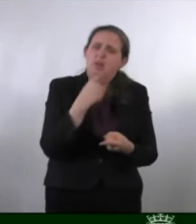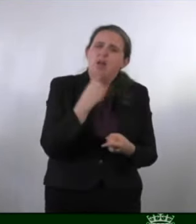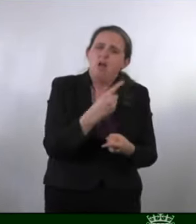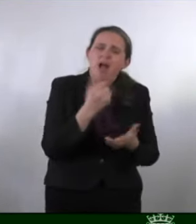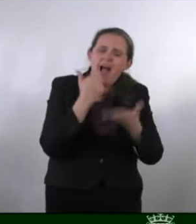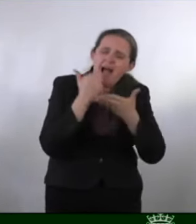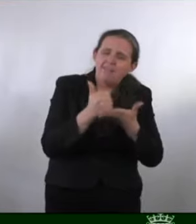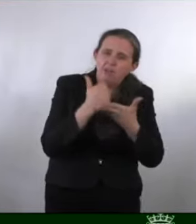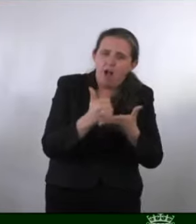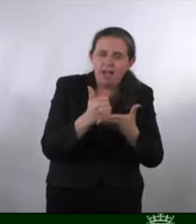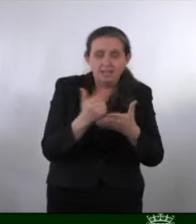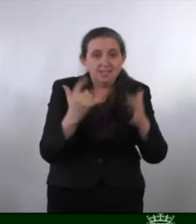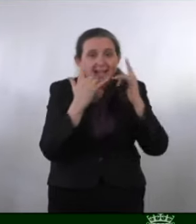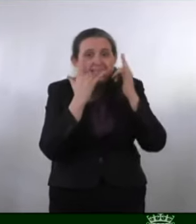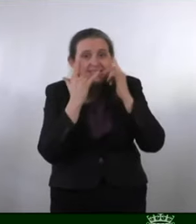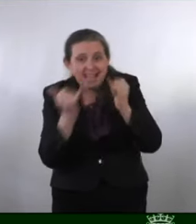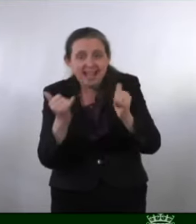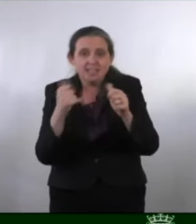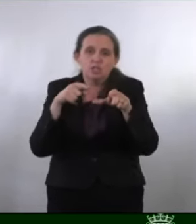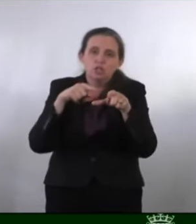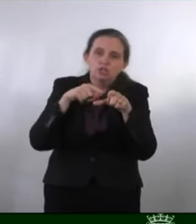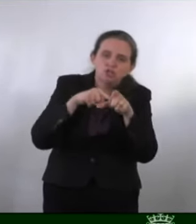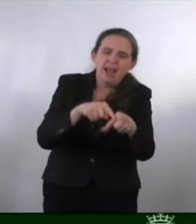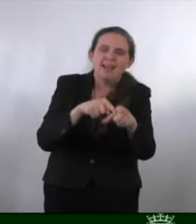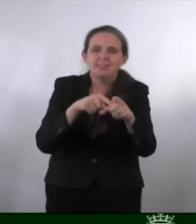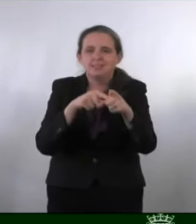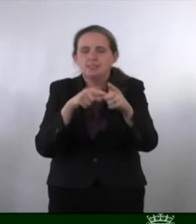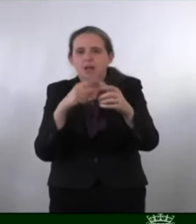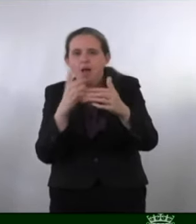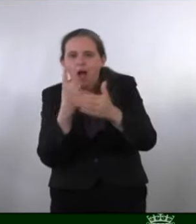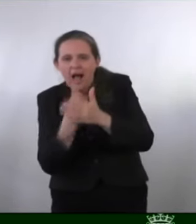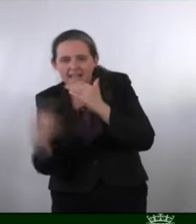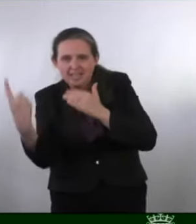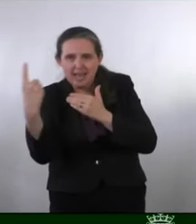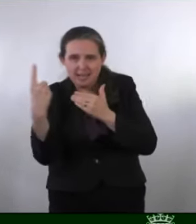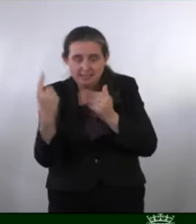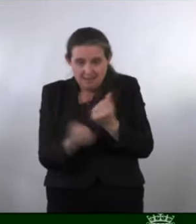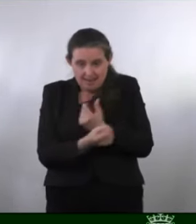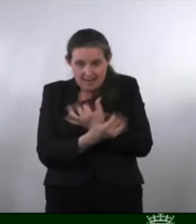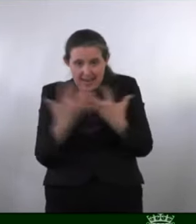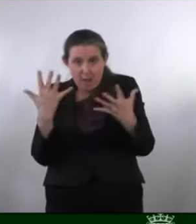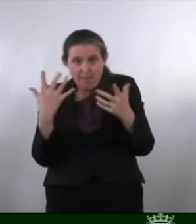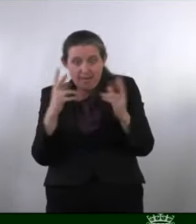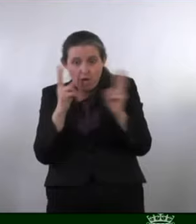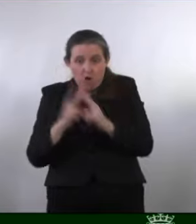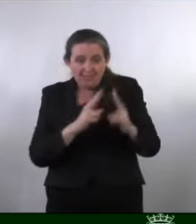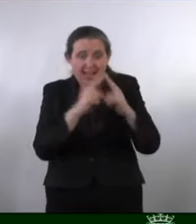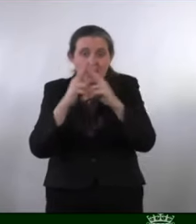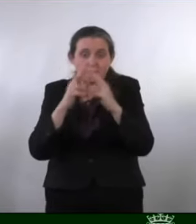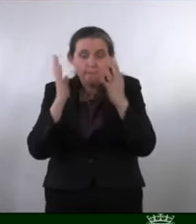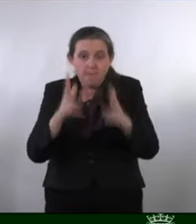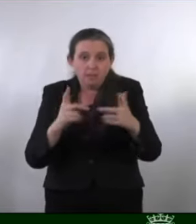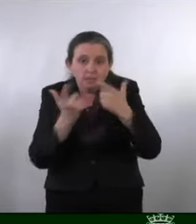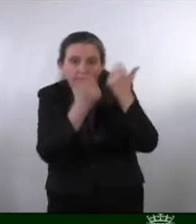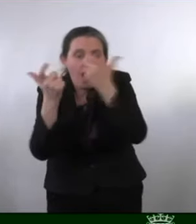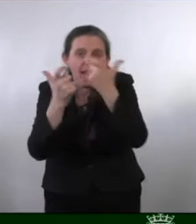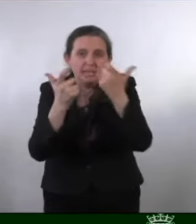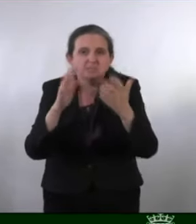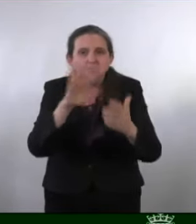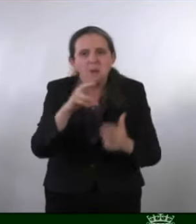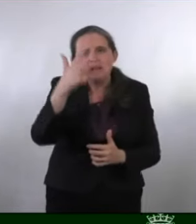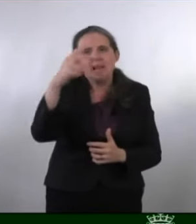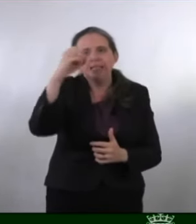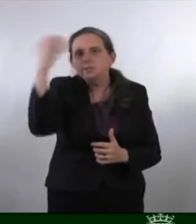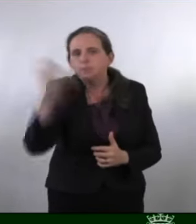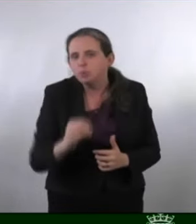to be effective, the percentage of contacts traced needs to be about 80%. It's currently nowhere